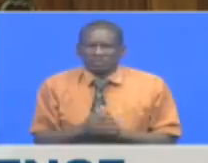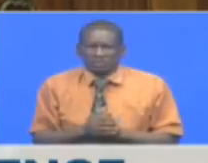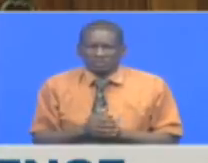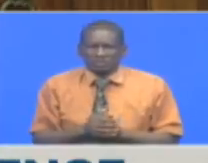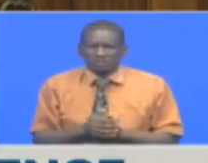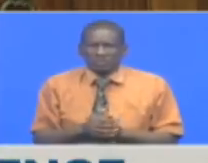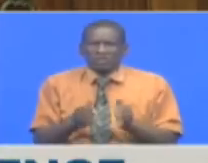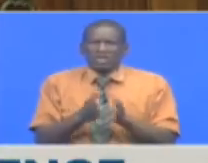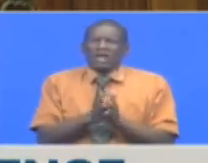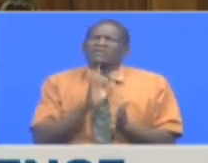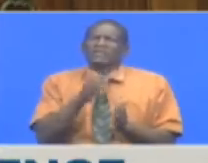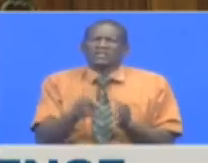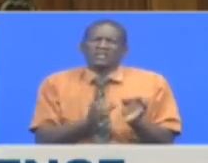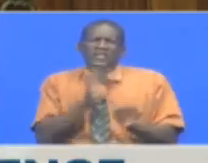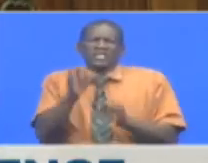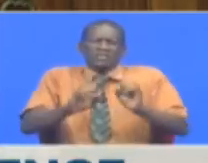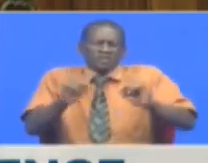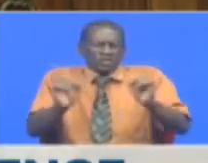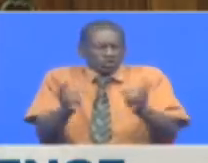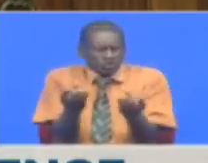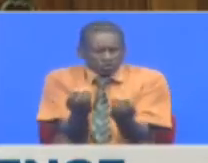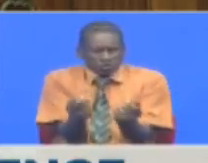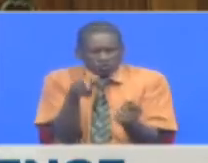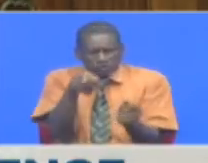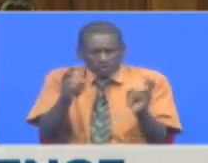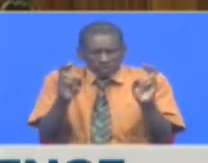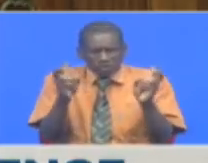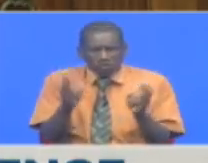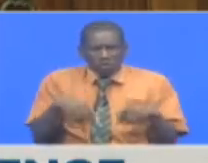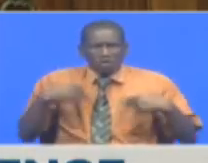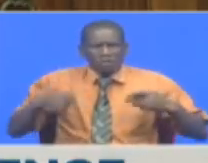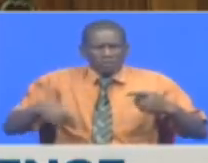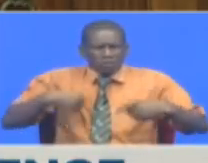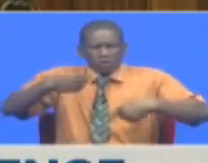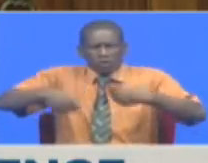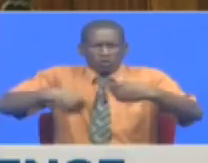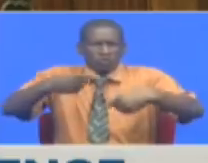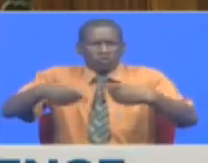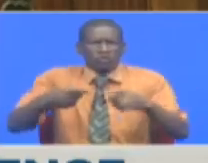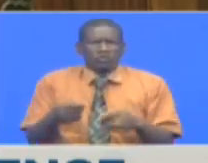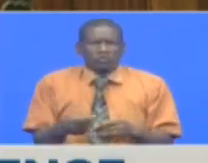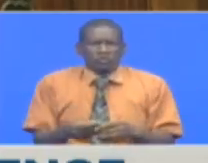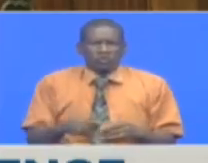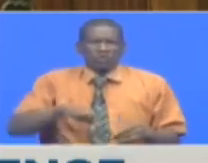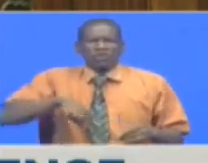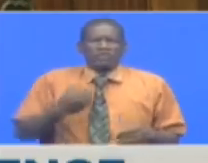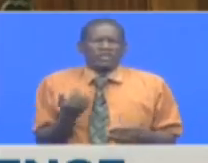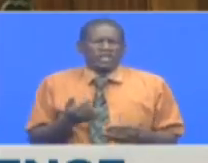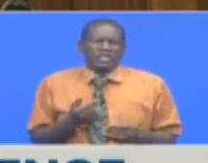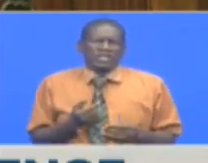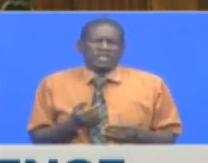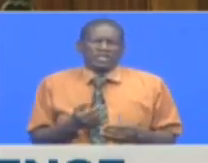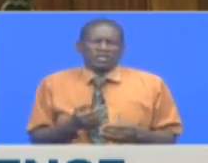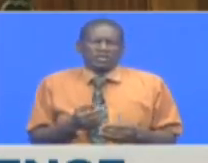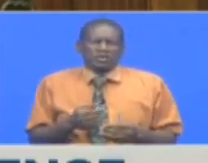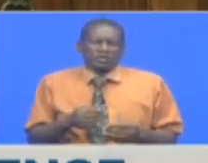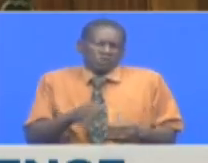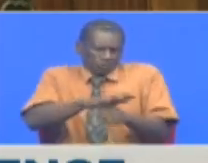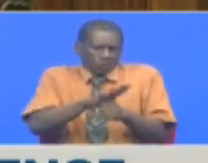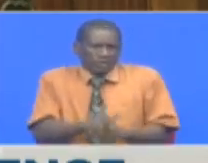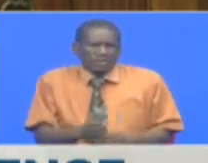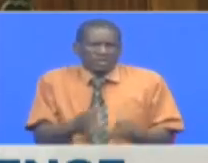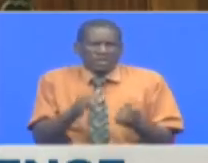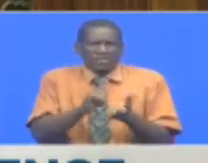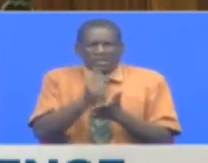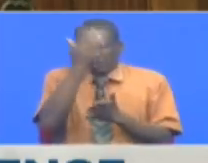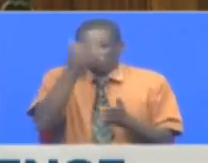And we said, if we don't deal with some of these issues, people will consistently feel pent up. And that is why we